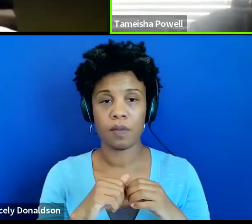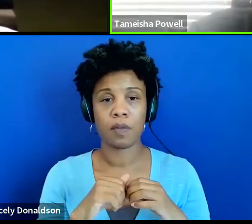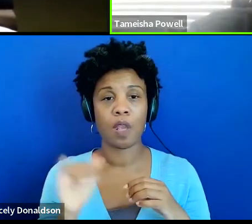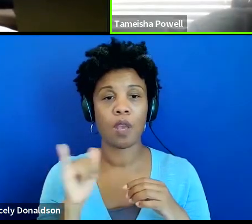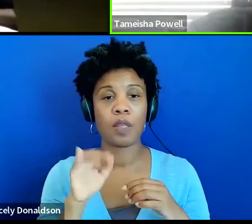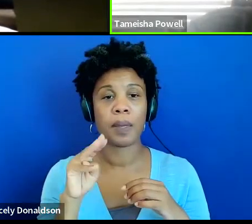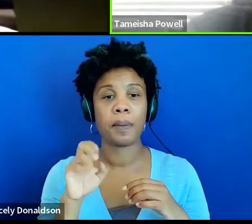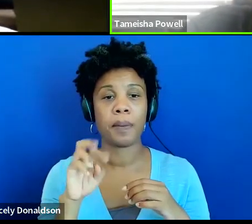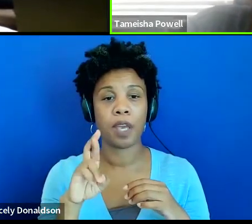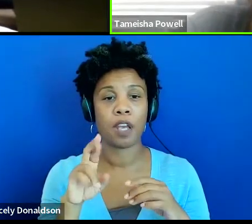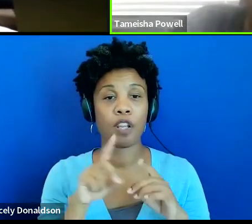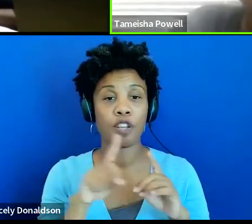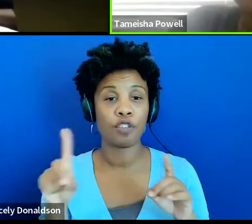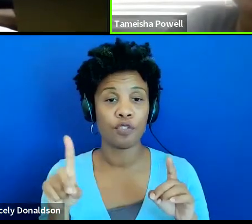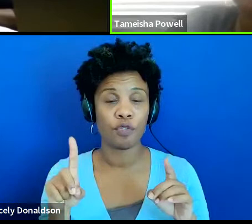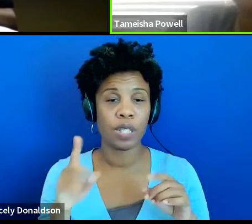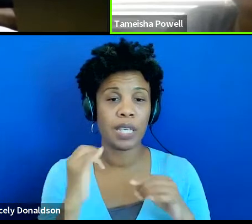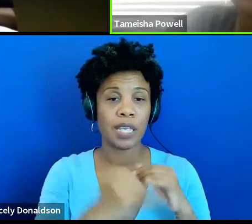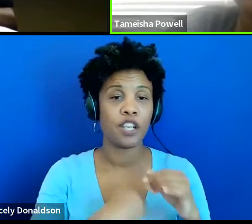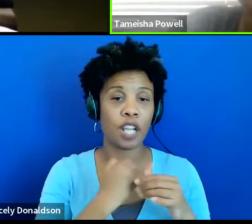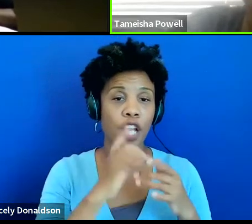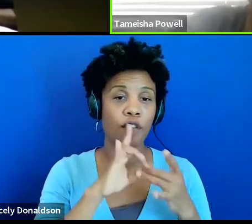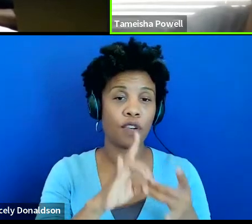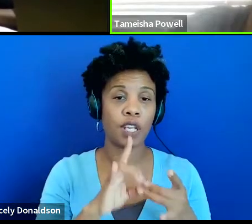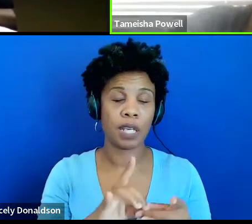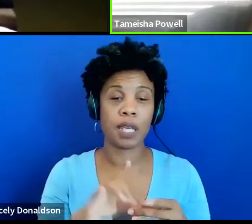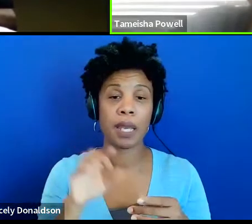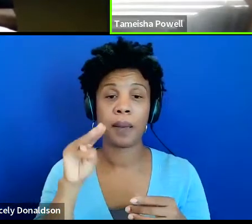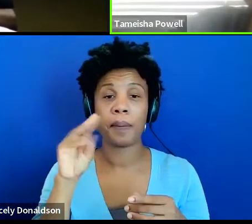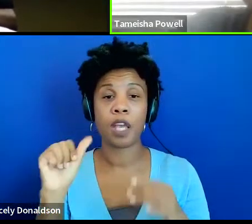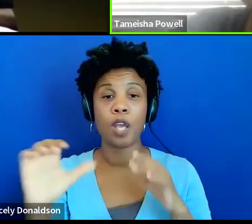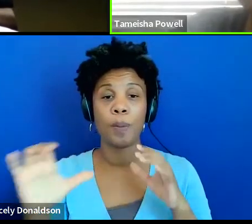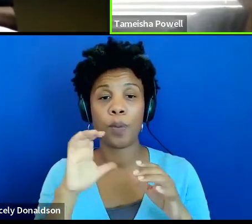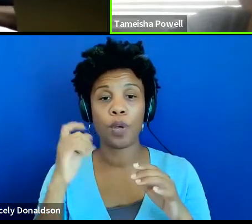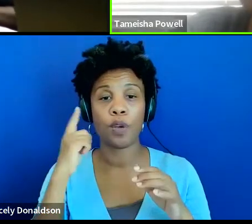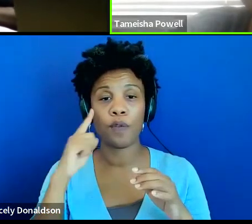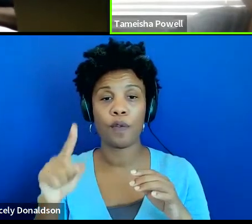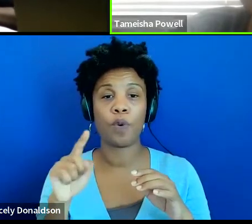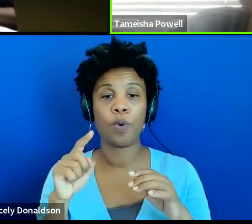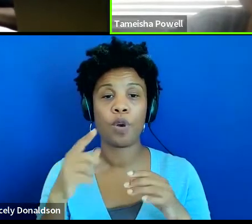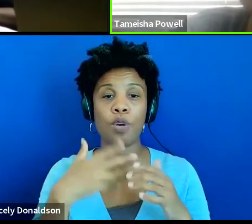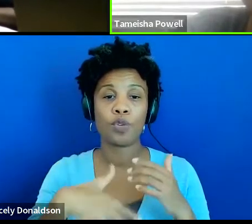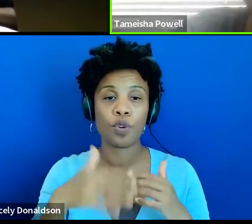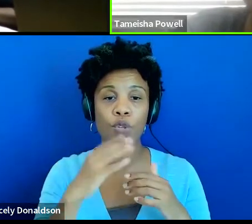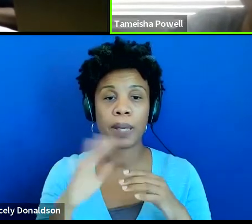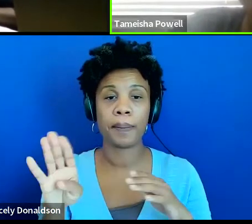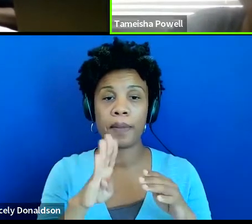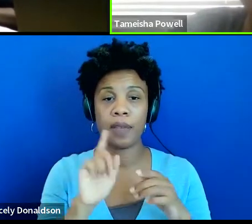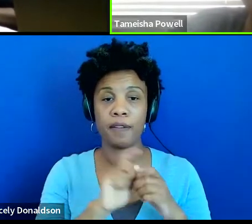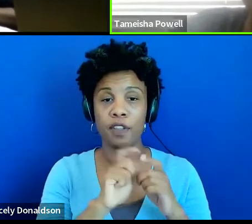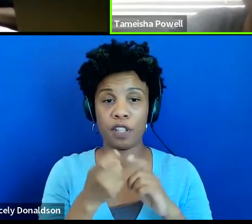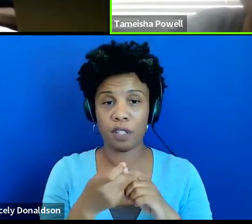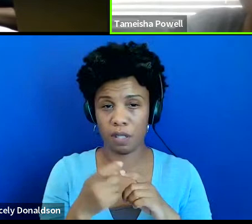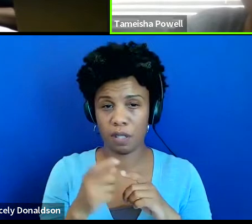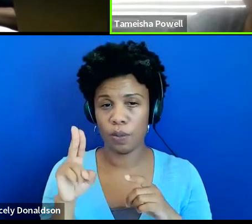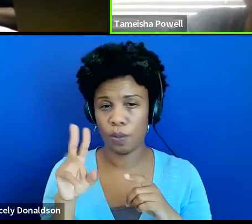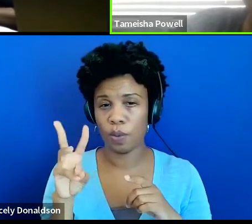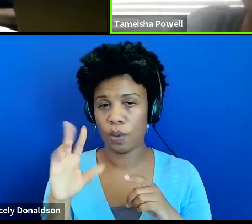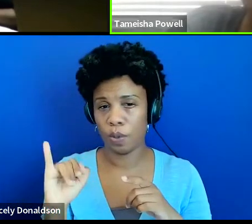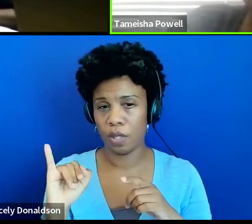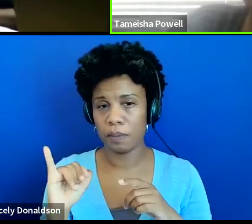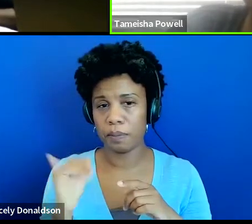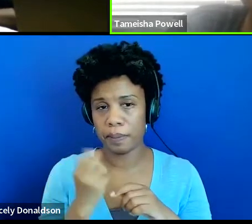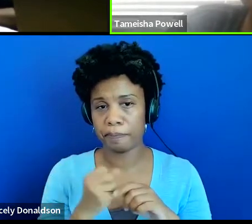international relations with a master's degree in communication for social and behavior change from the University of the West